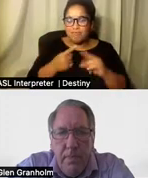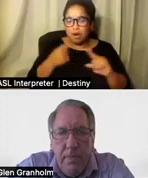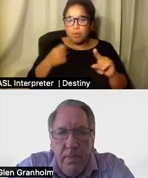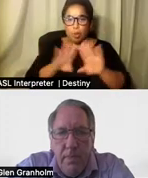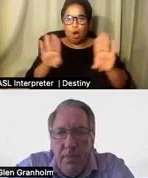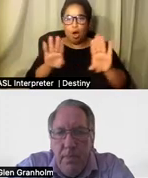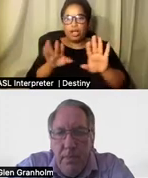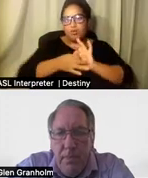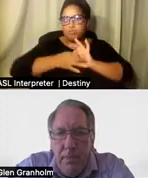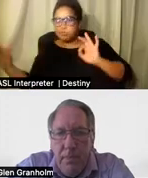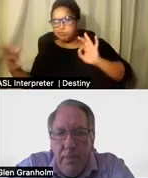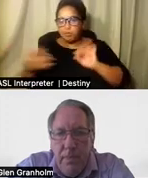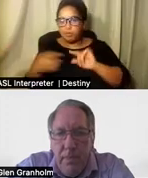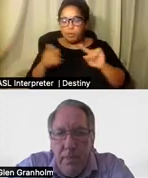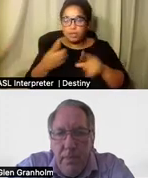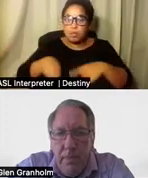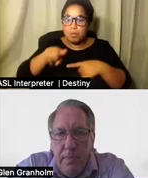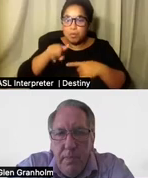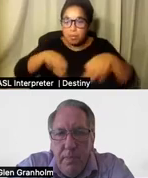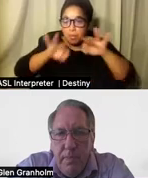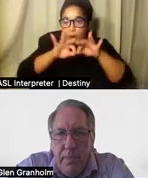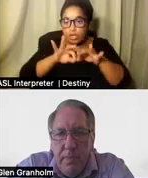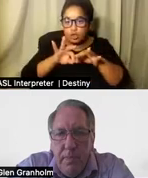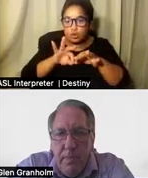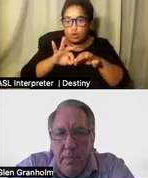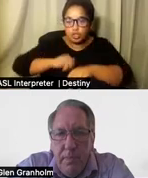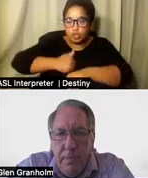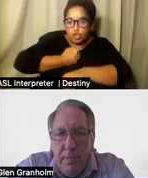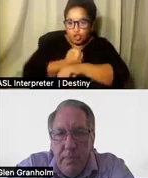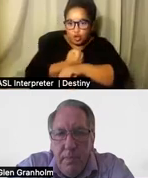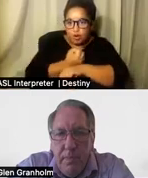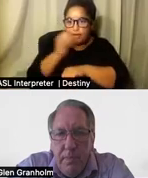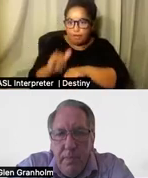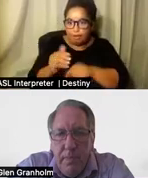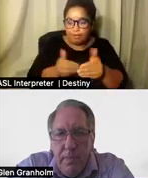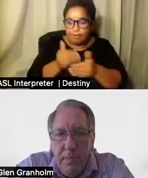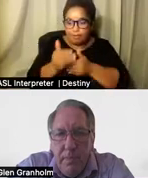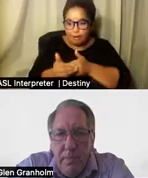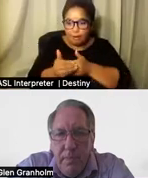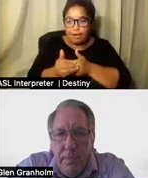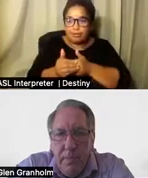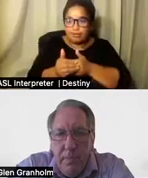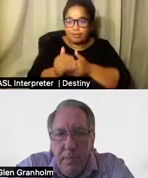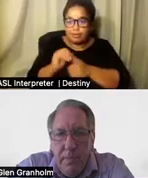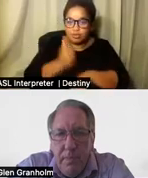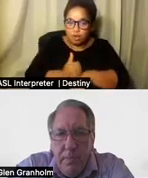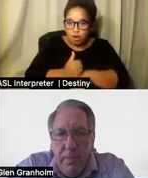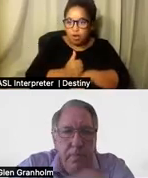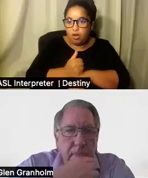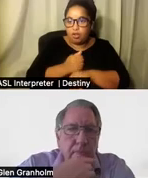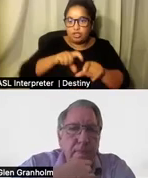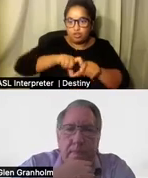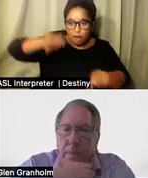So it's really important to secure that. So what then we're next going to do after we have installed these straps is it's very important, you guys, to